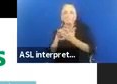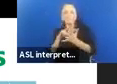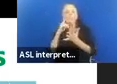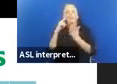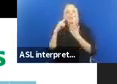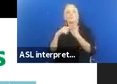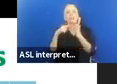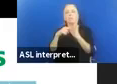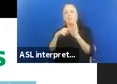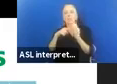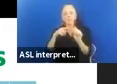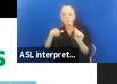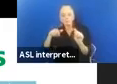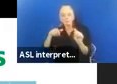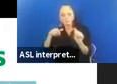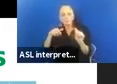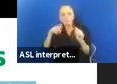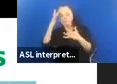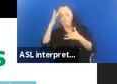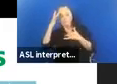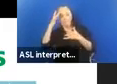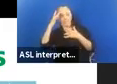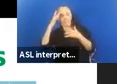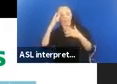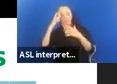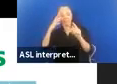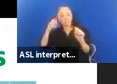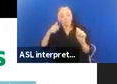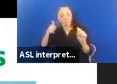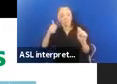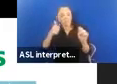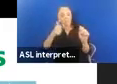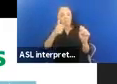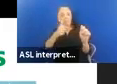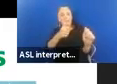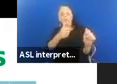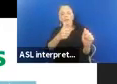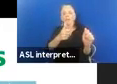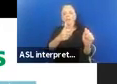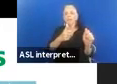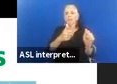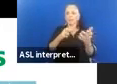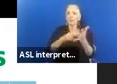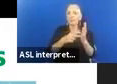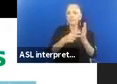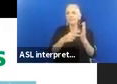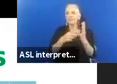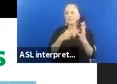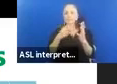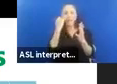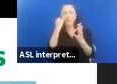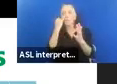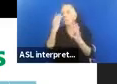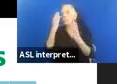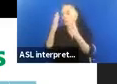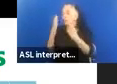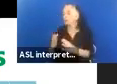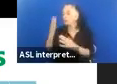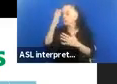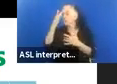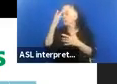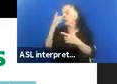tracing that suggests that if we could track every movement, every moment, every